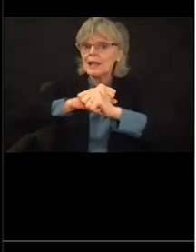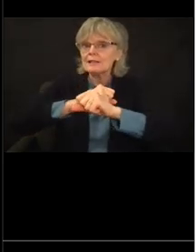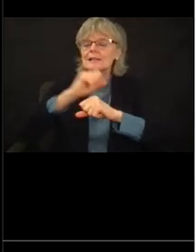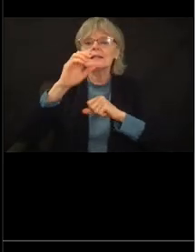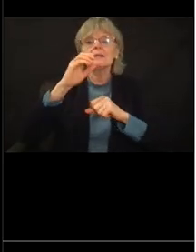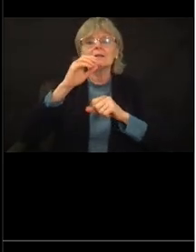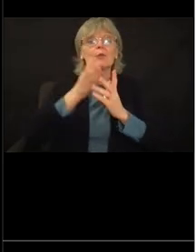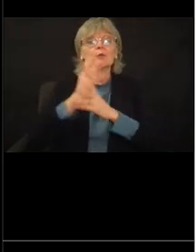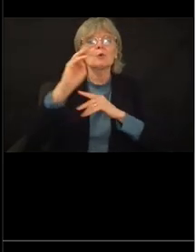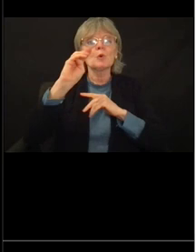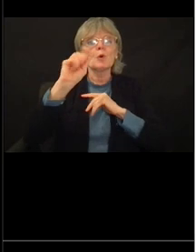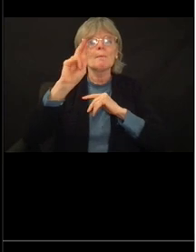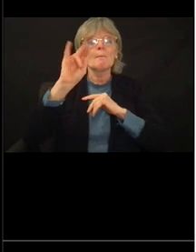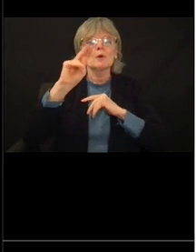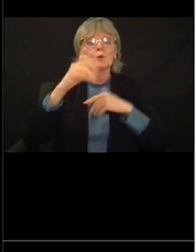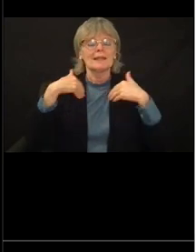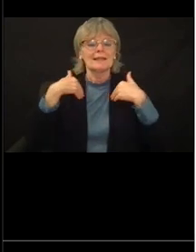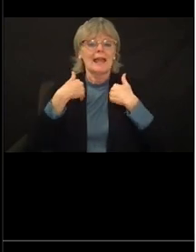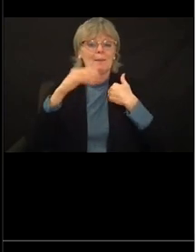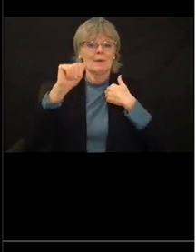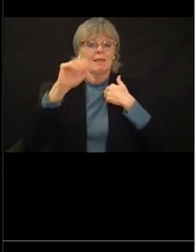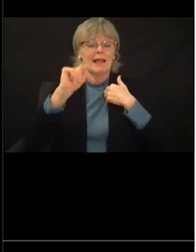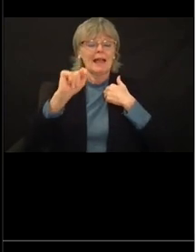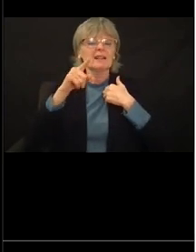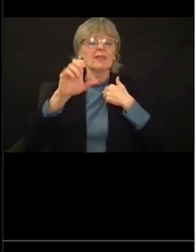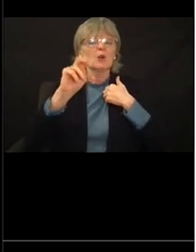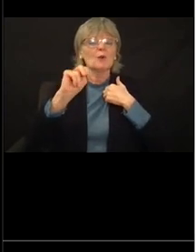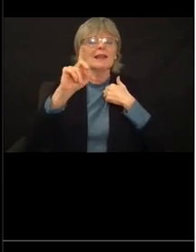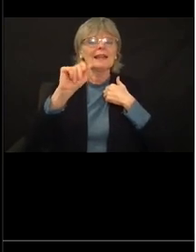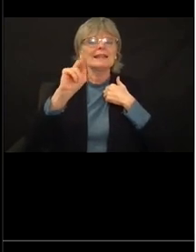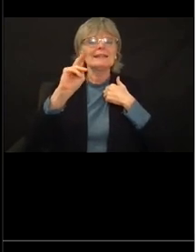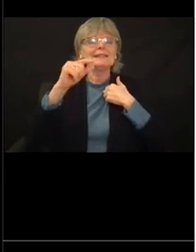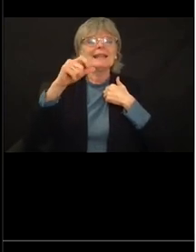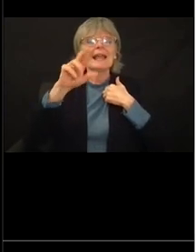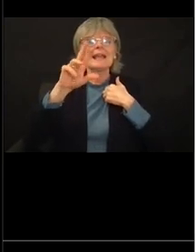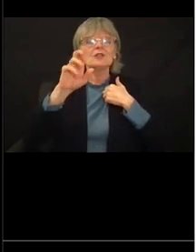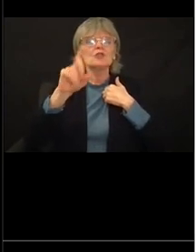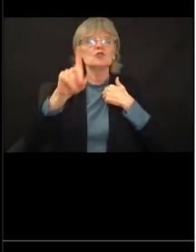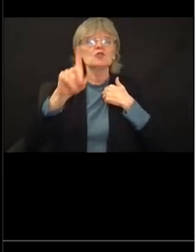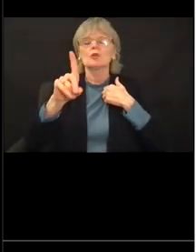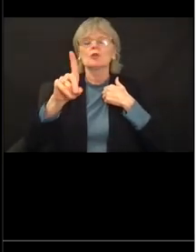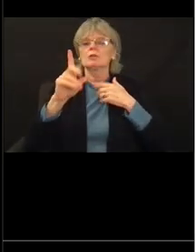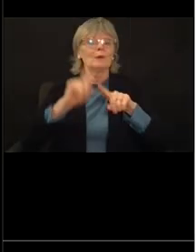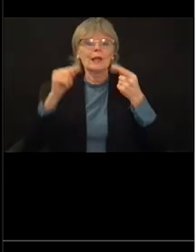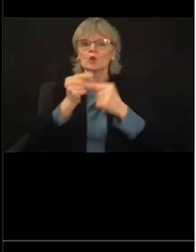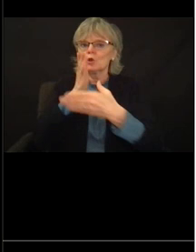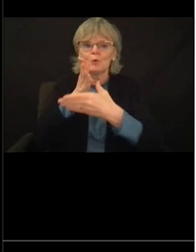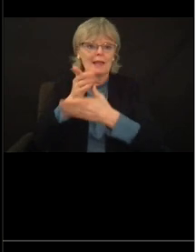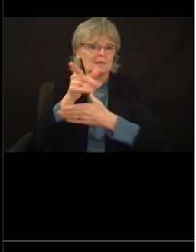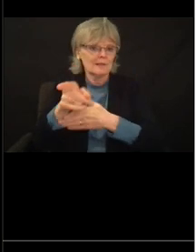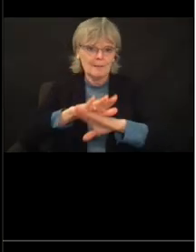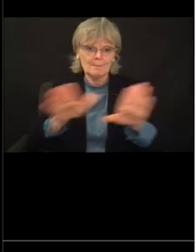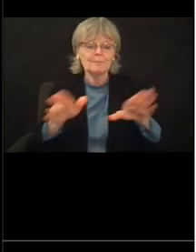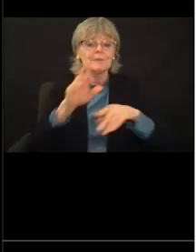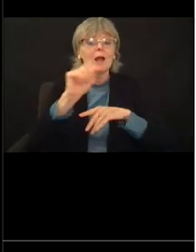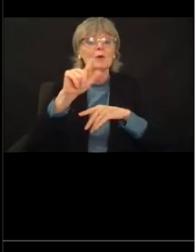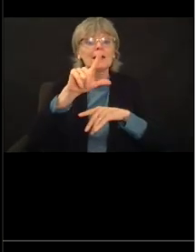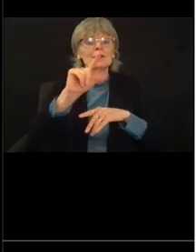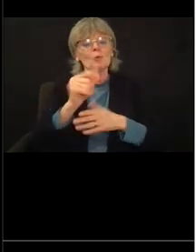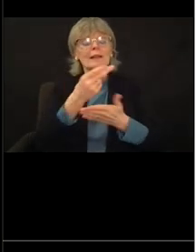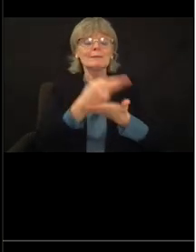Act, and it is against the law to approach them, harass them, hurt them in any way. So here's RE20